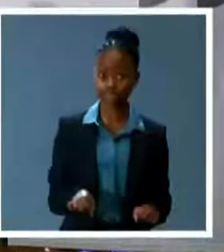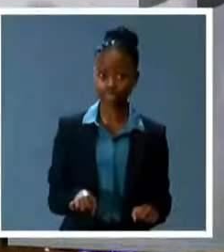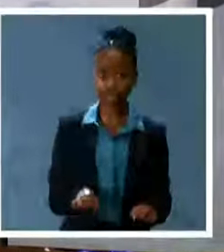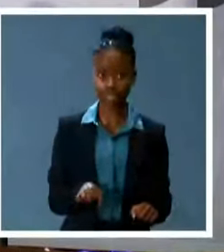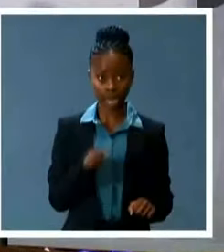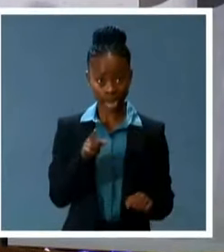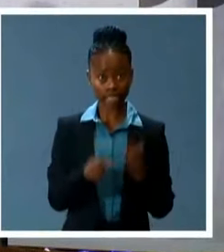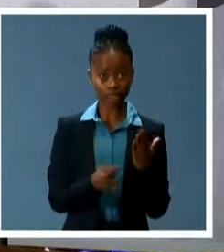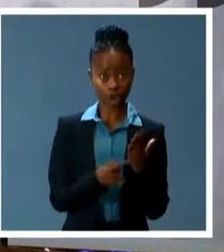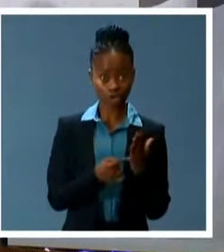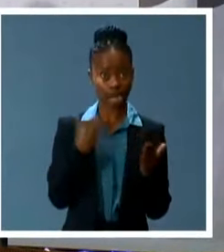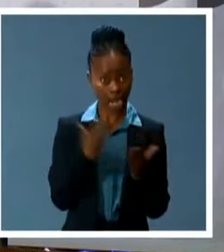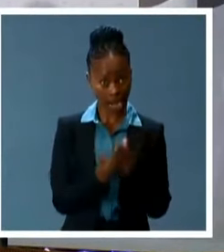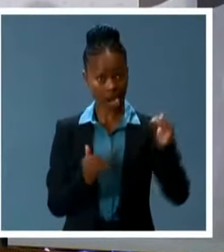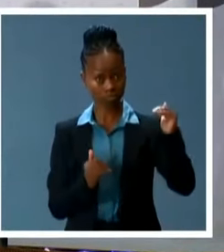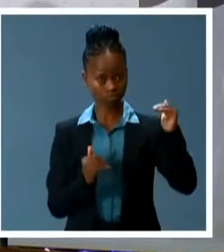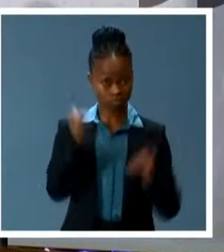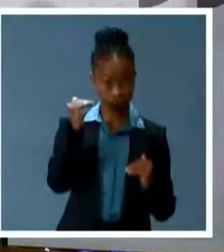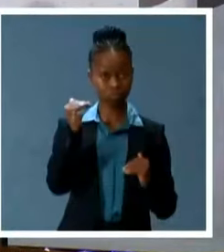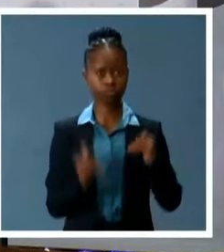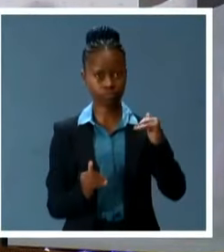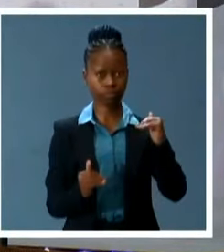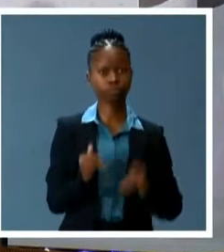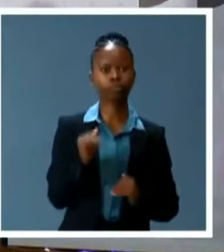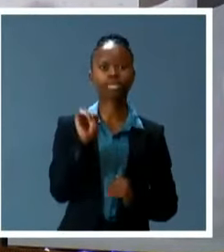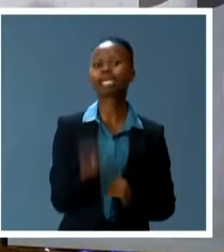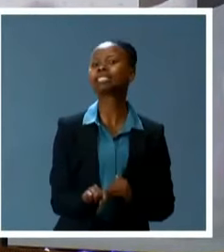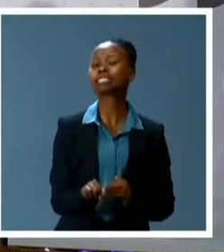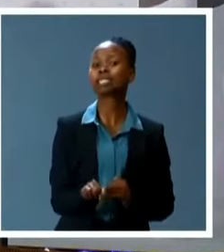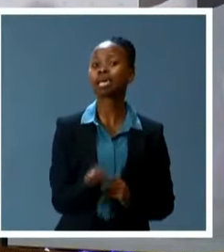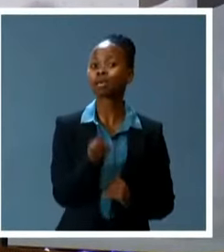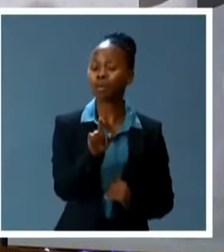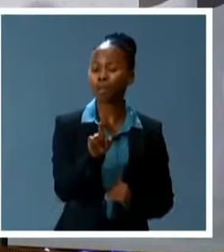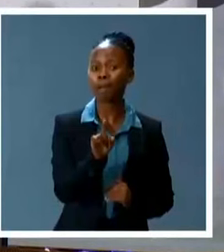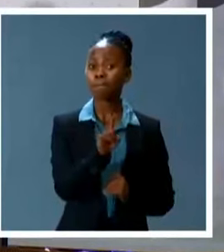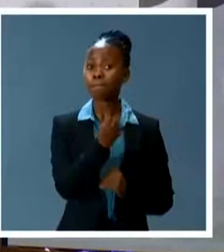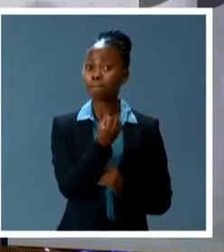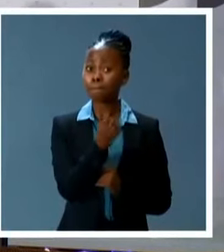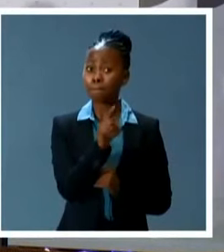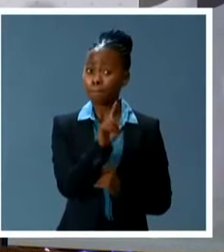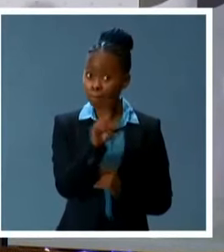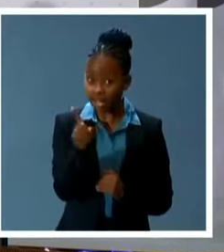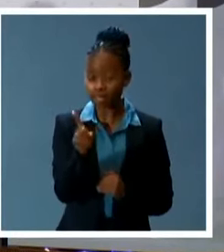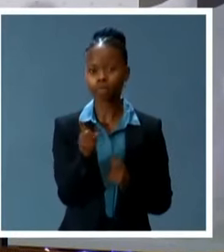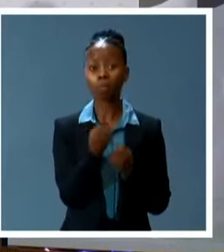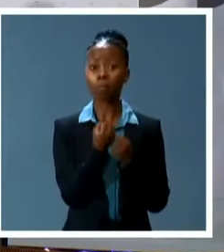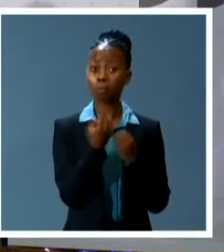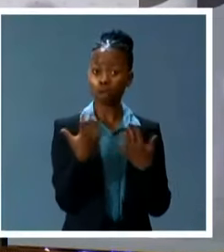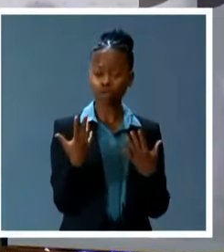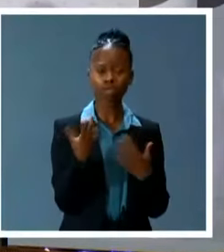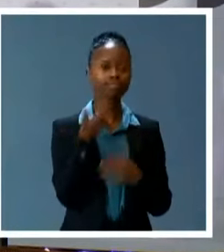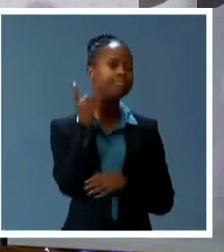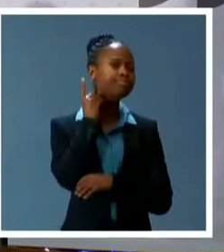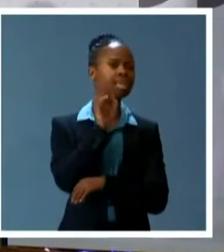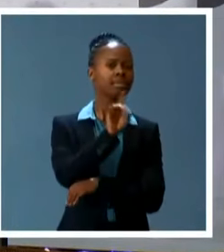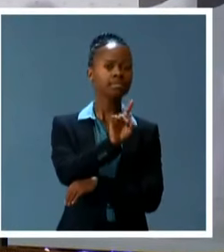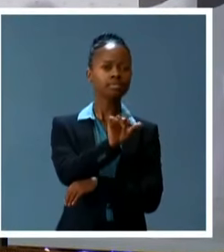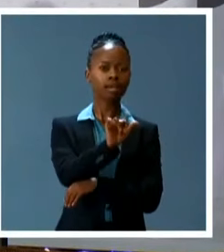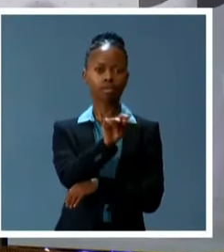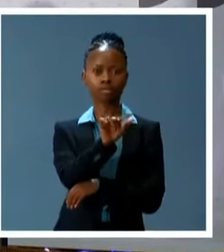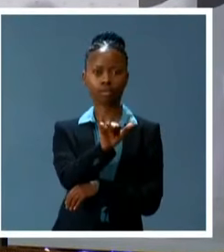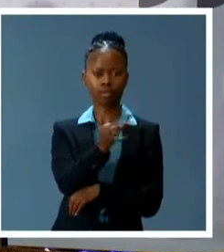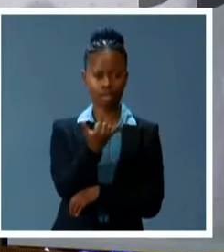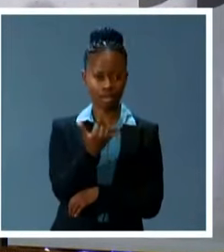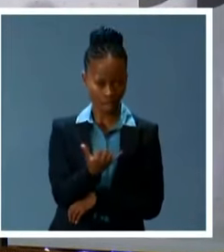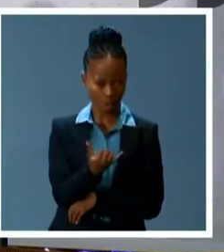divides or accelerate change. Yet the majority of those who hold the data, which is the capital of this new technological